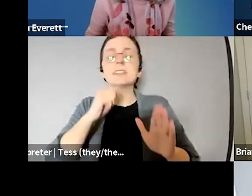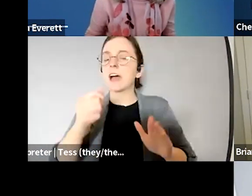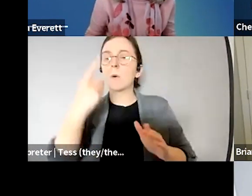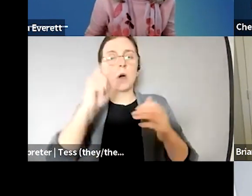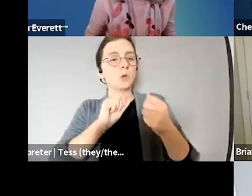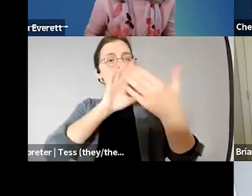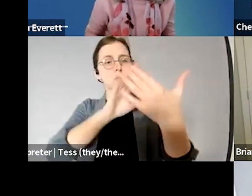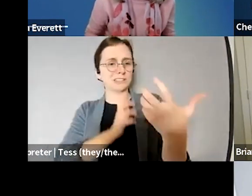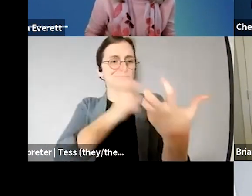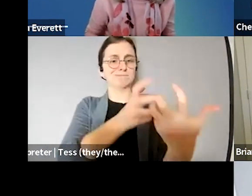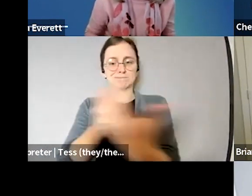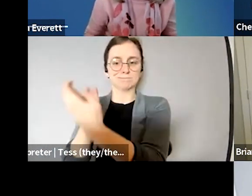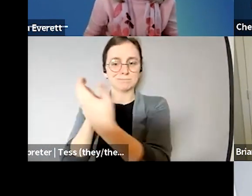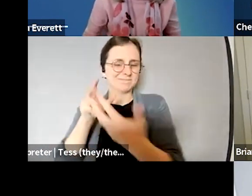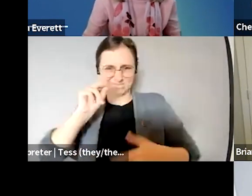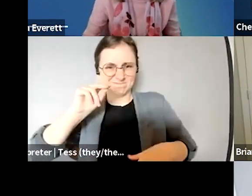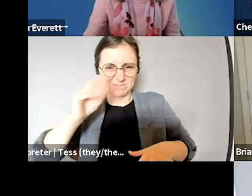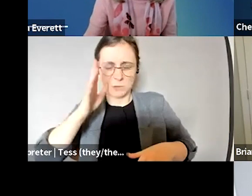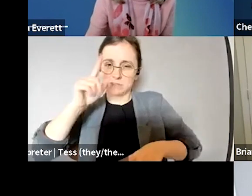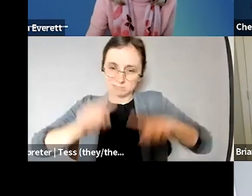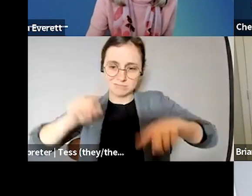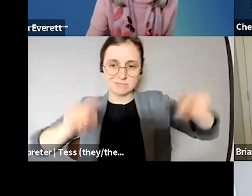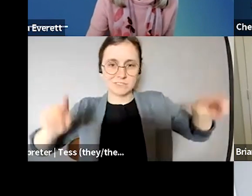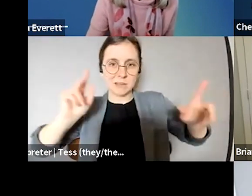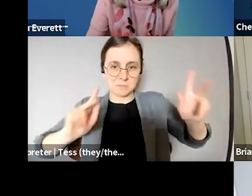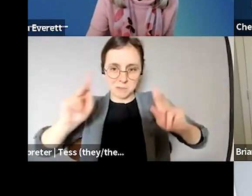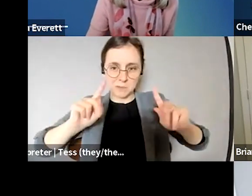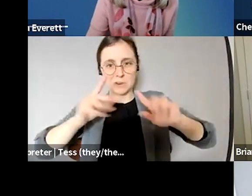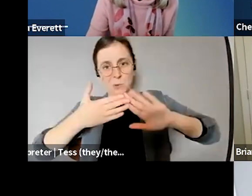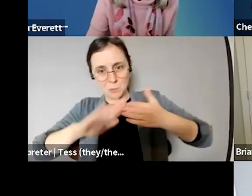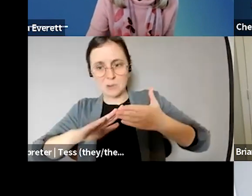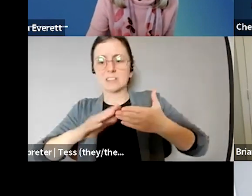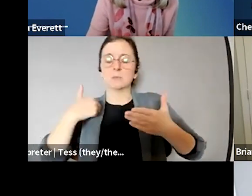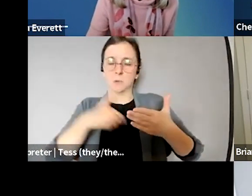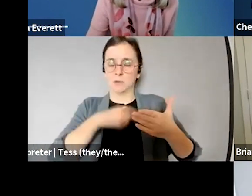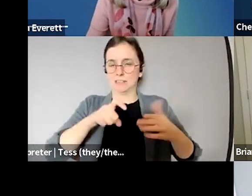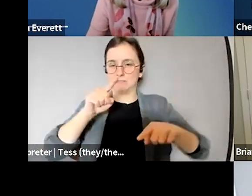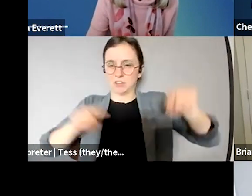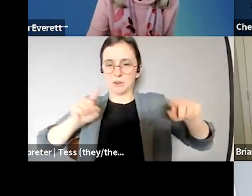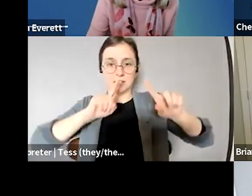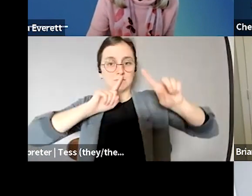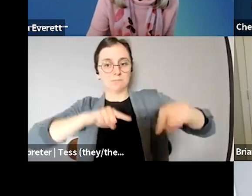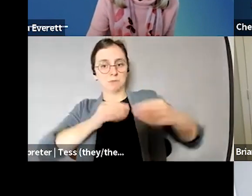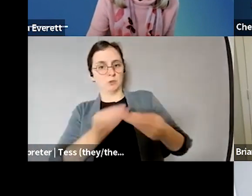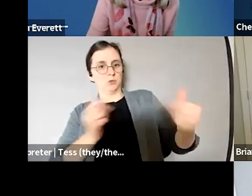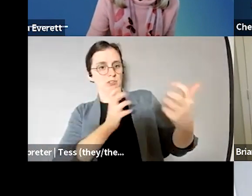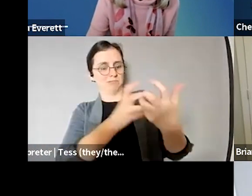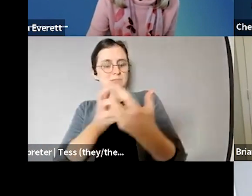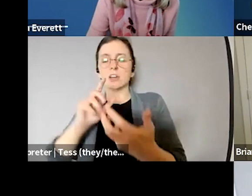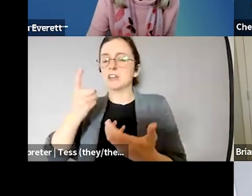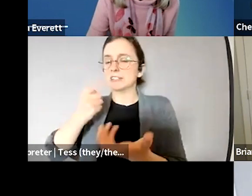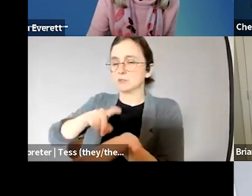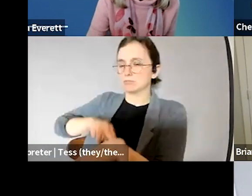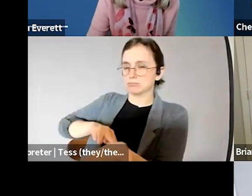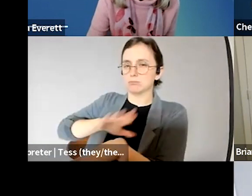answer to many of these questions. And so it really is about plugging into the conversations occurring, in your local